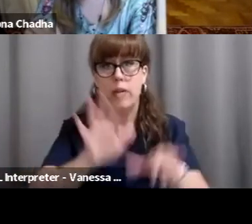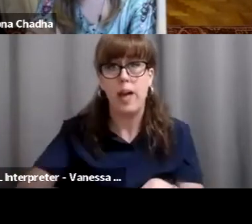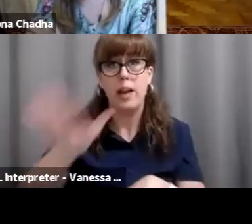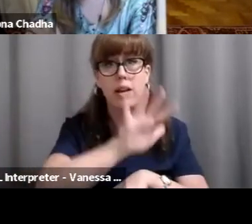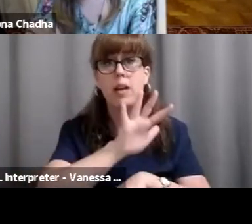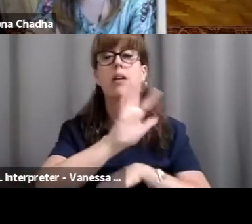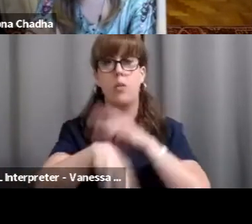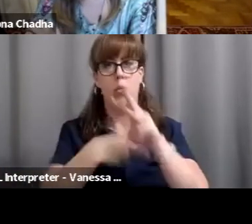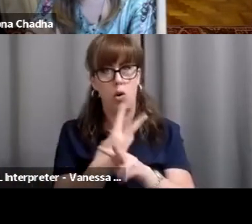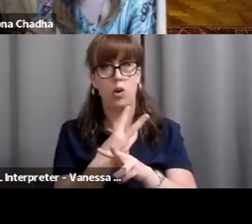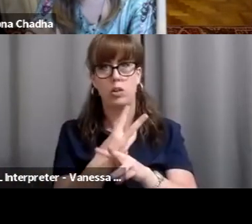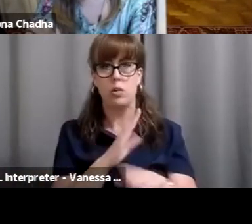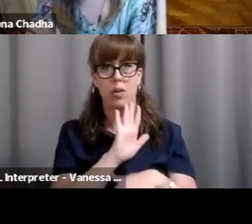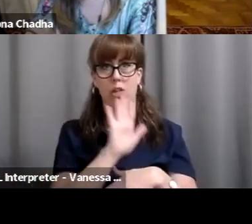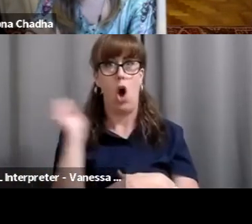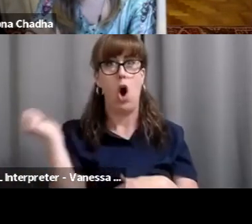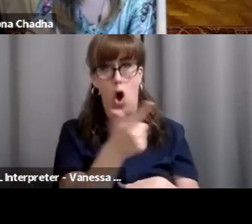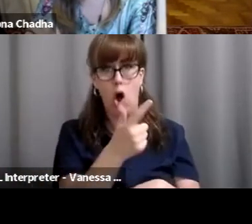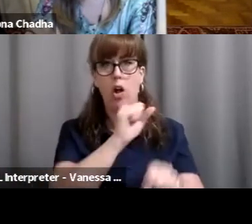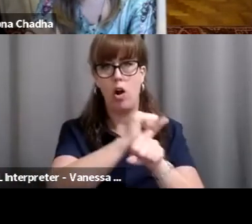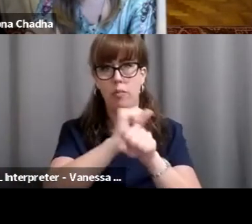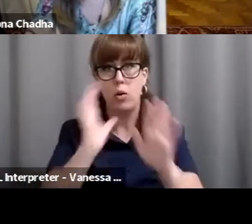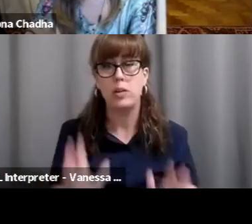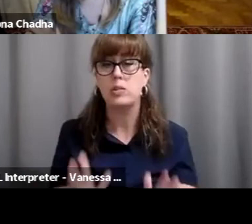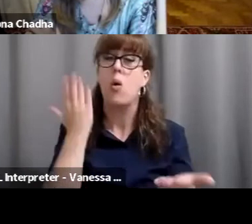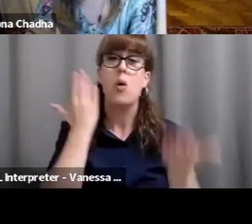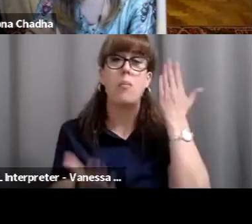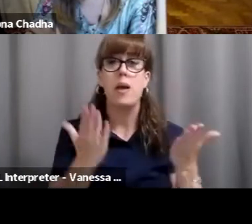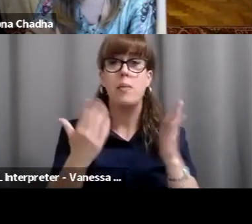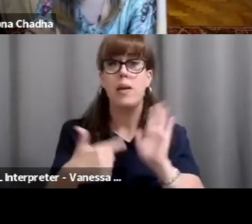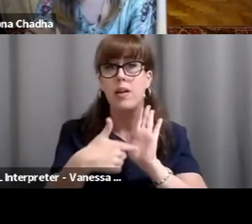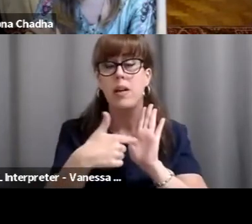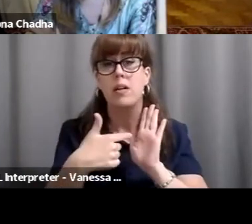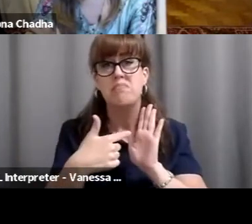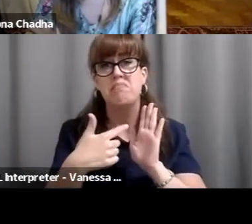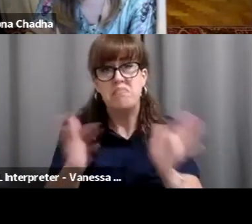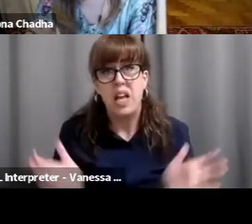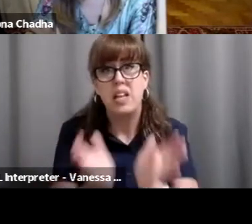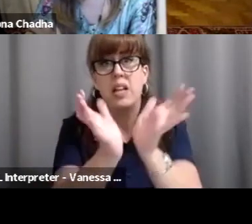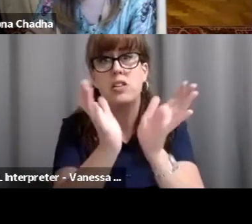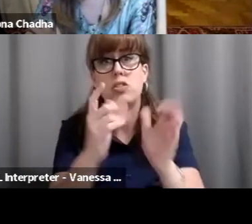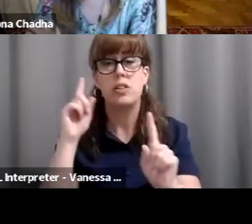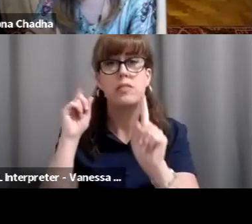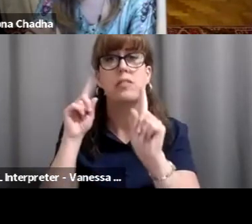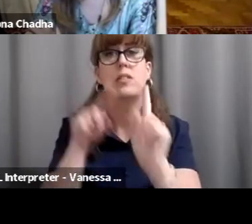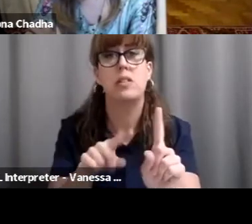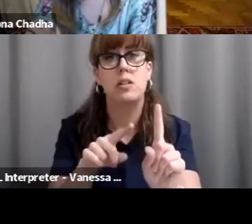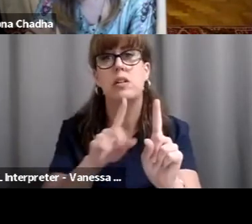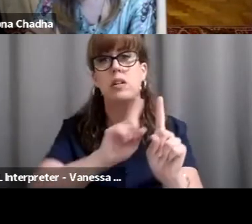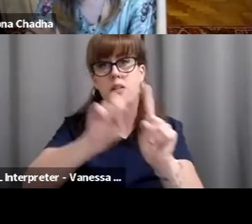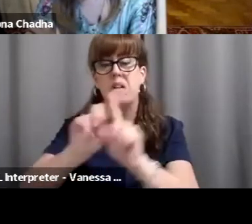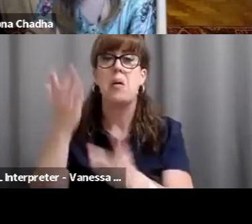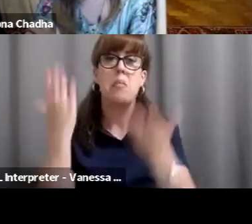employee base. Or even initiative like AbleD, wherein we are giving a